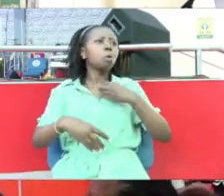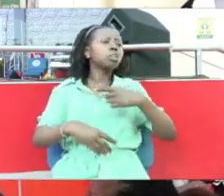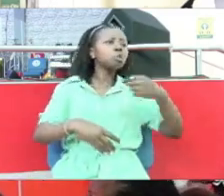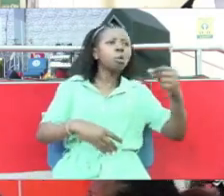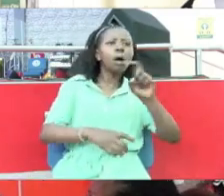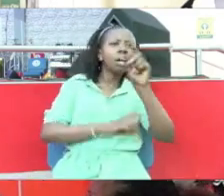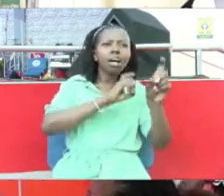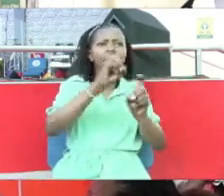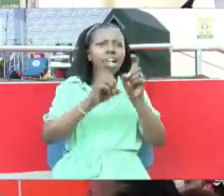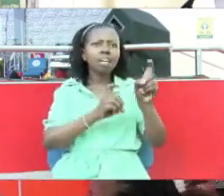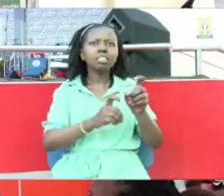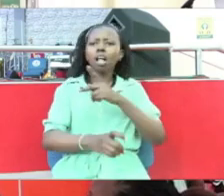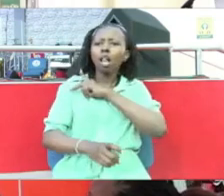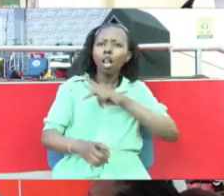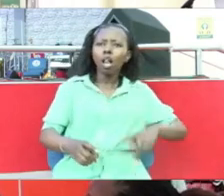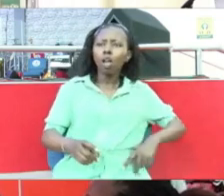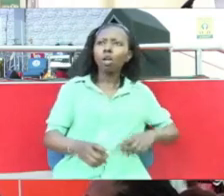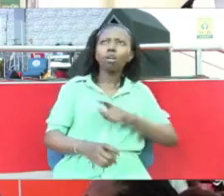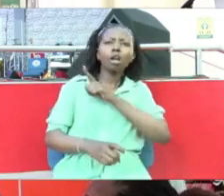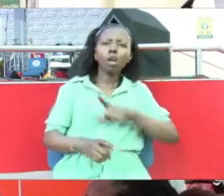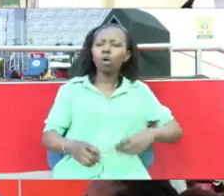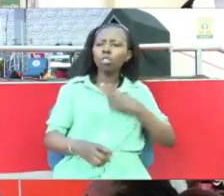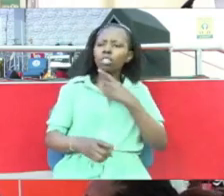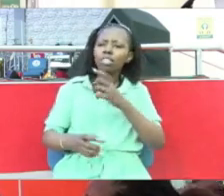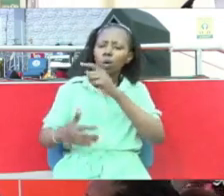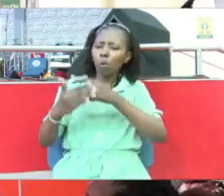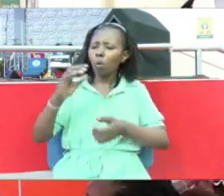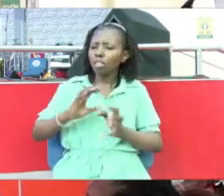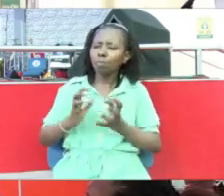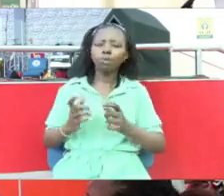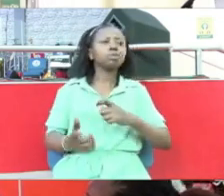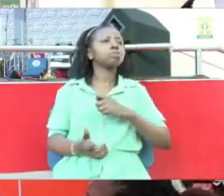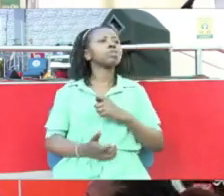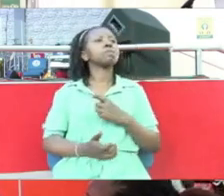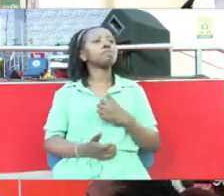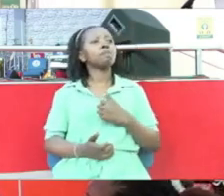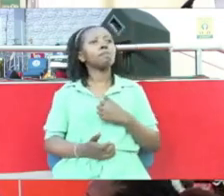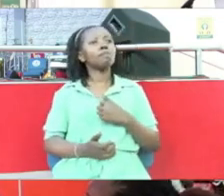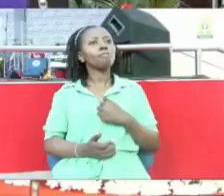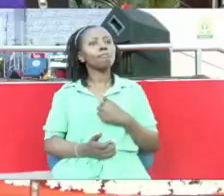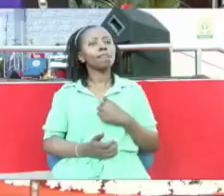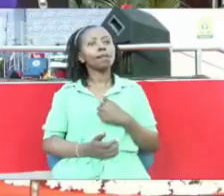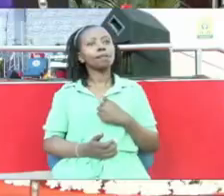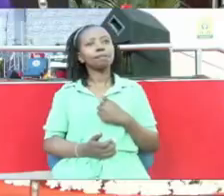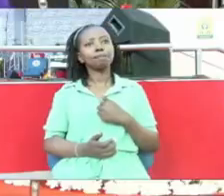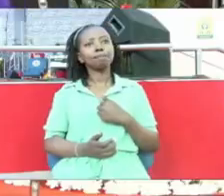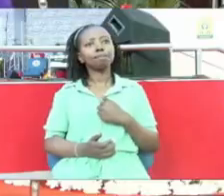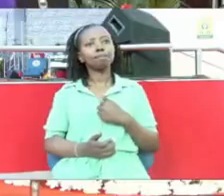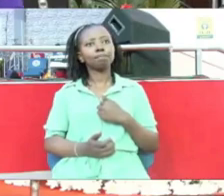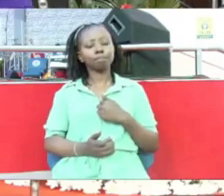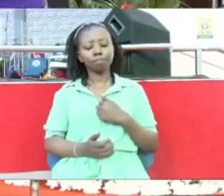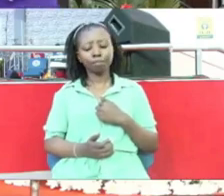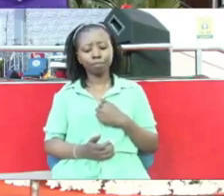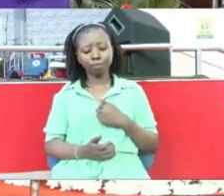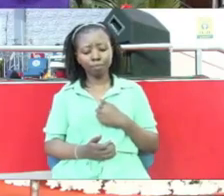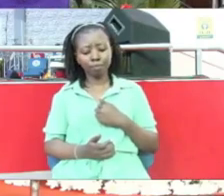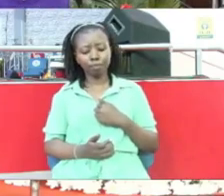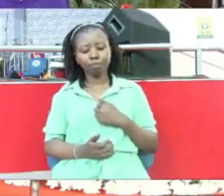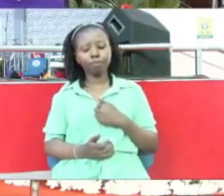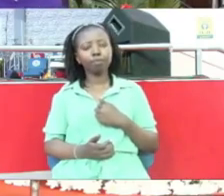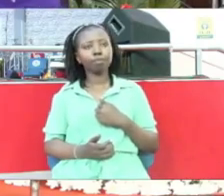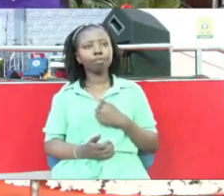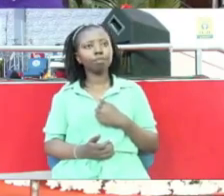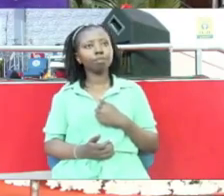them, what is the Lord saying concerning me? Na wakati mwingi tunapenda kwenda kwa wale prophets tukiwauliza ni nini